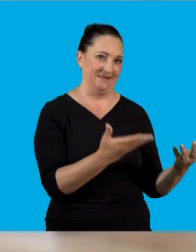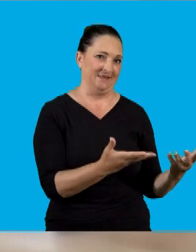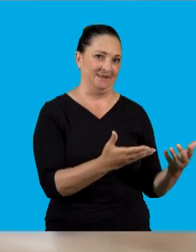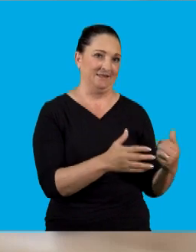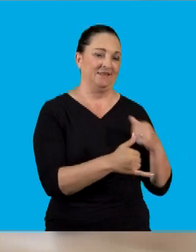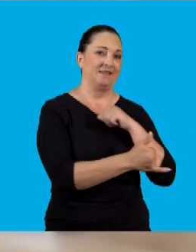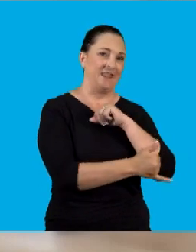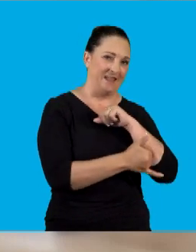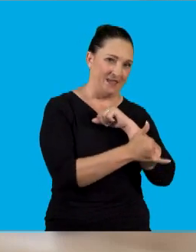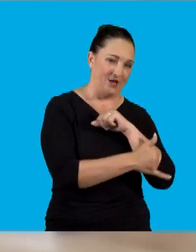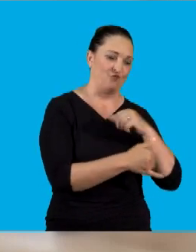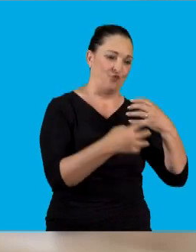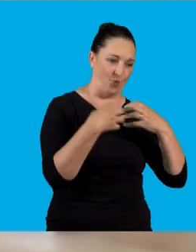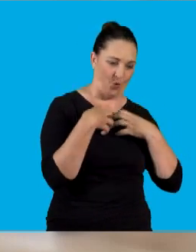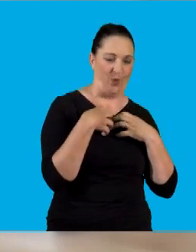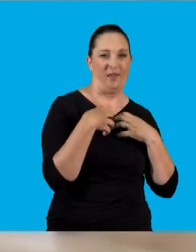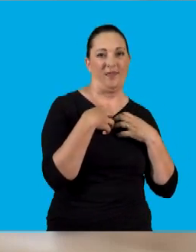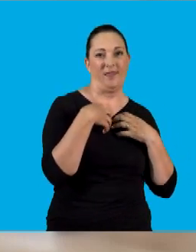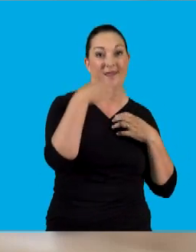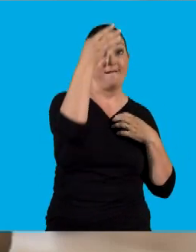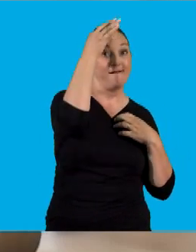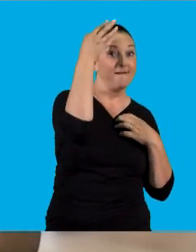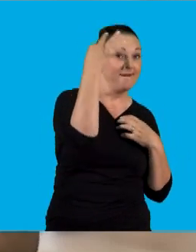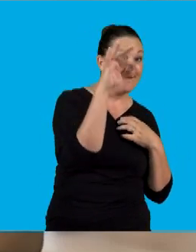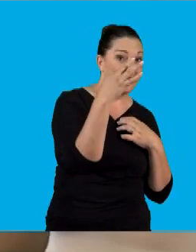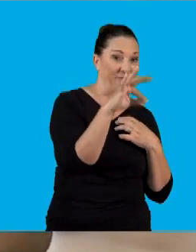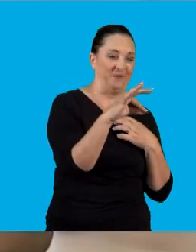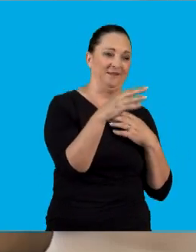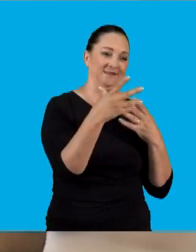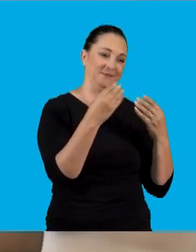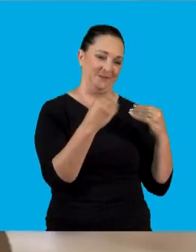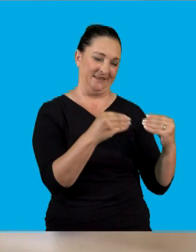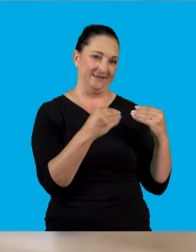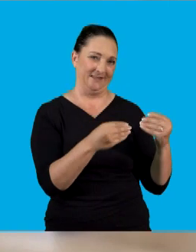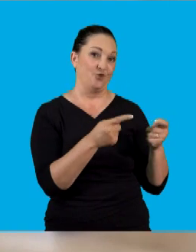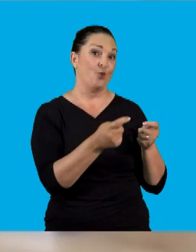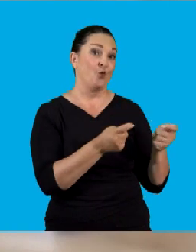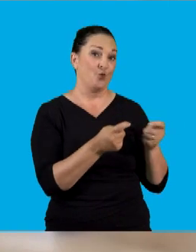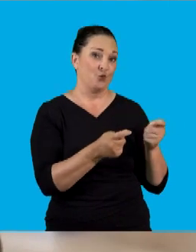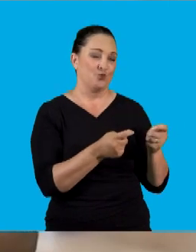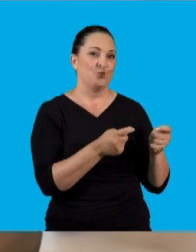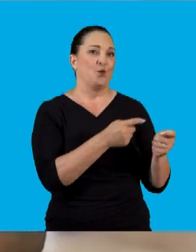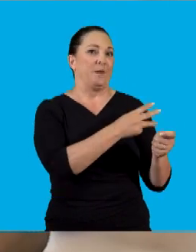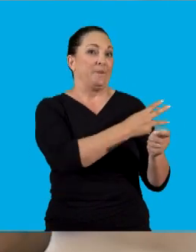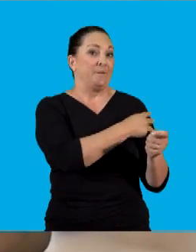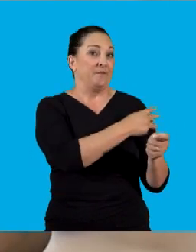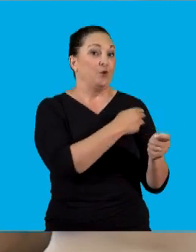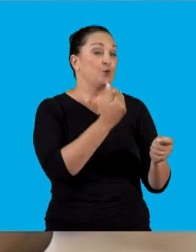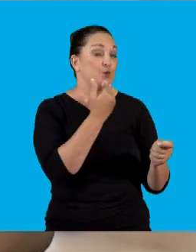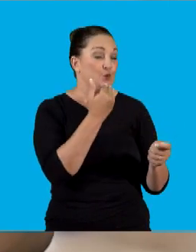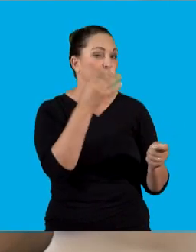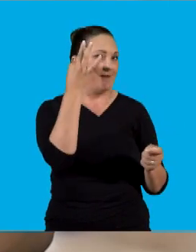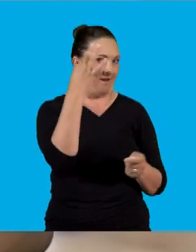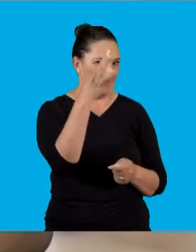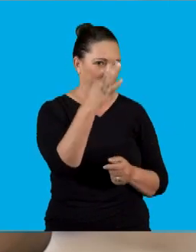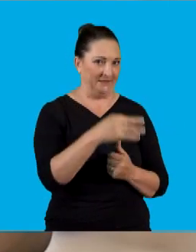business is owned and managed by the government. So those are the businesses that are controlled, that are managed by the